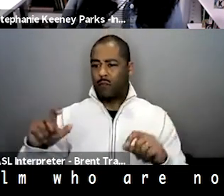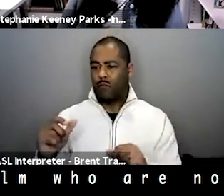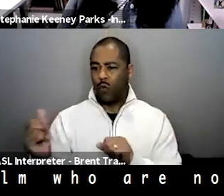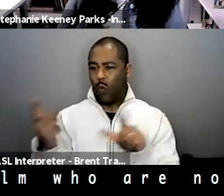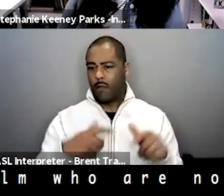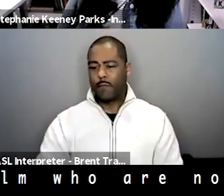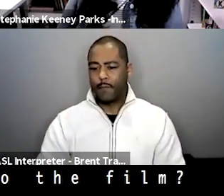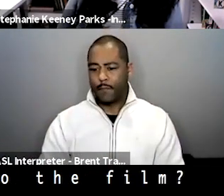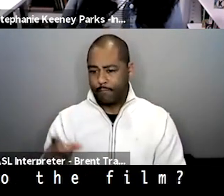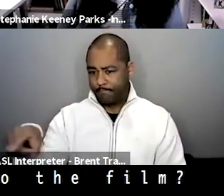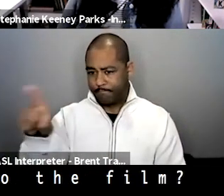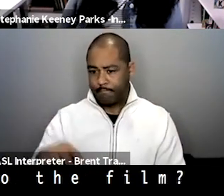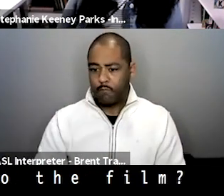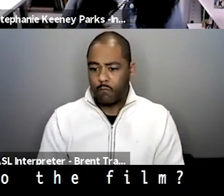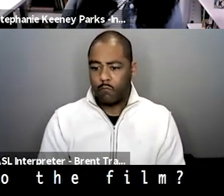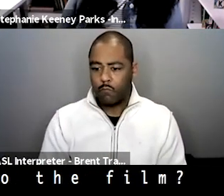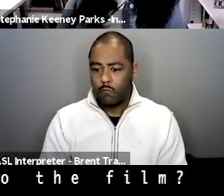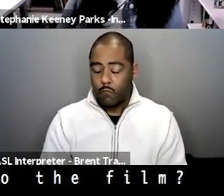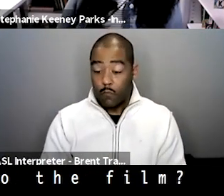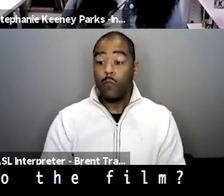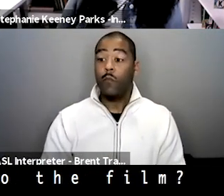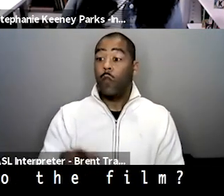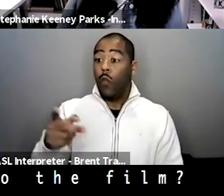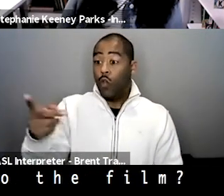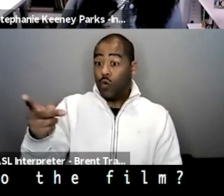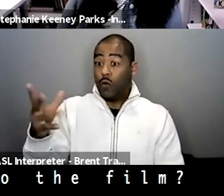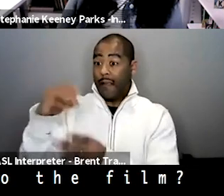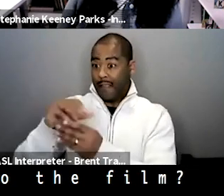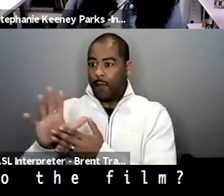subjects of the film who are not here respond to the film?